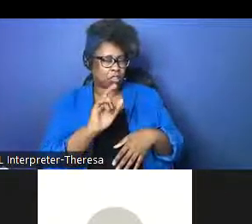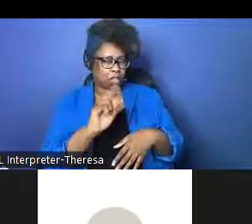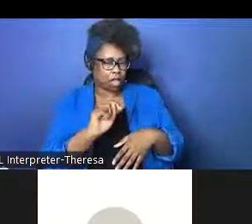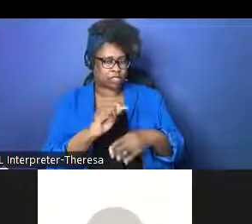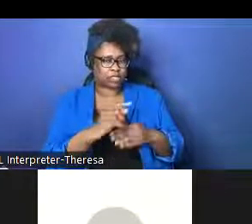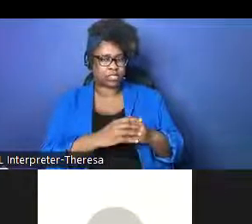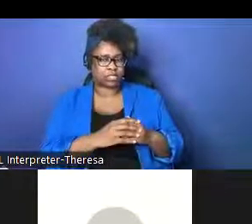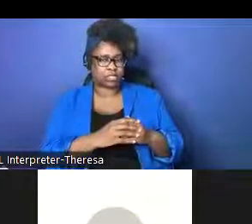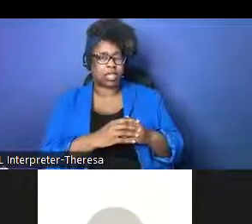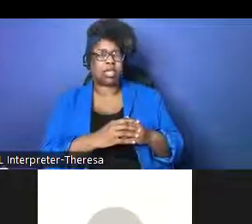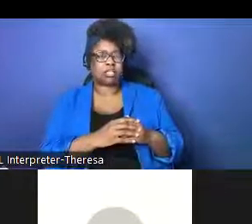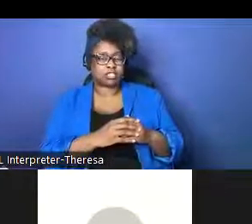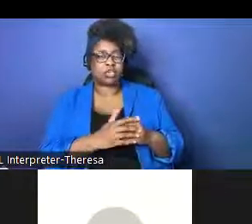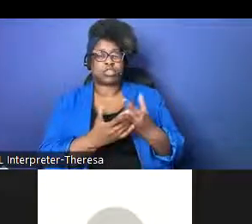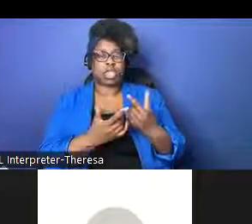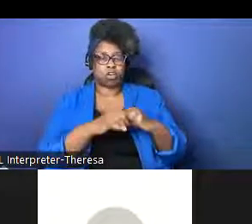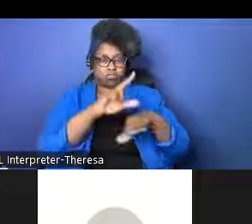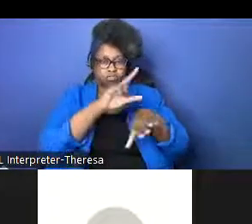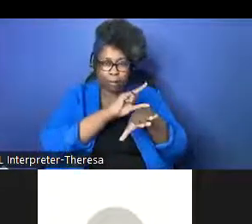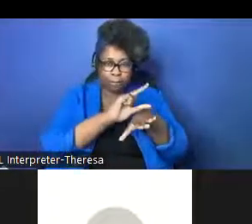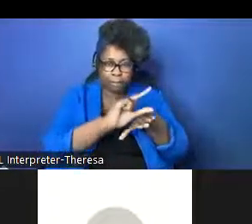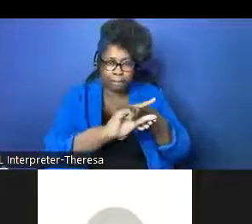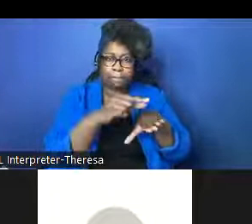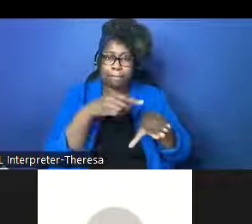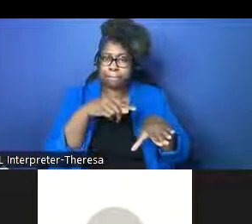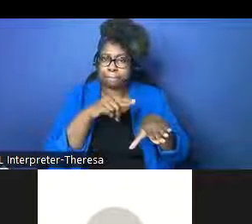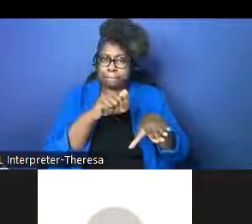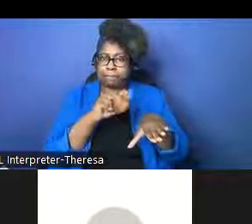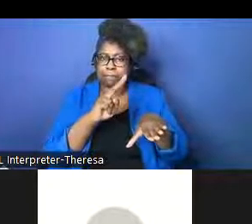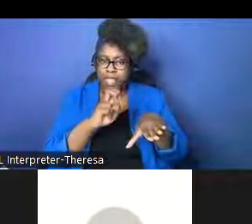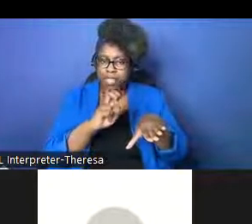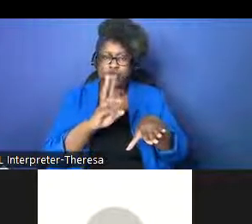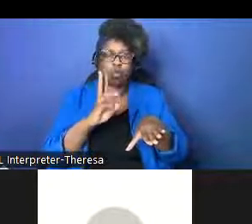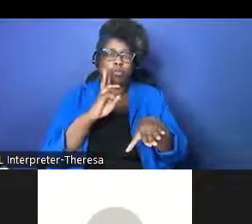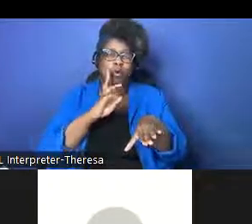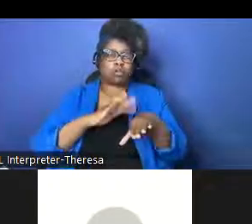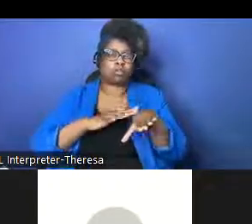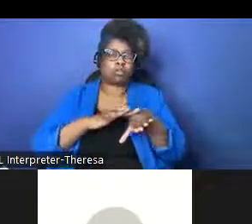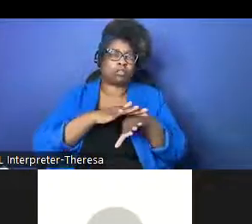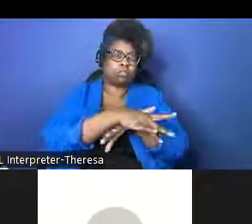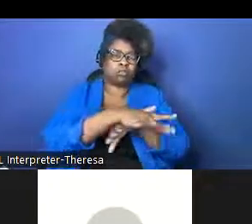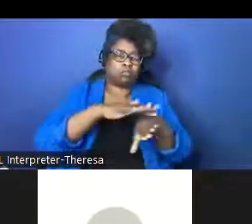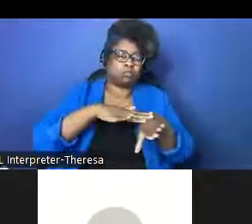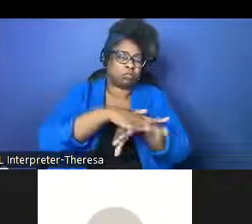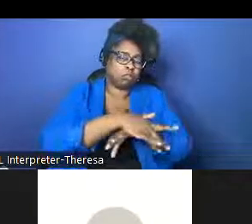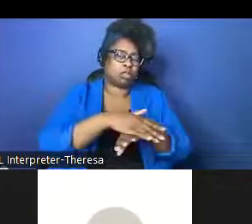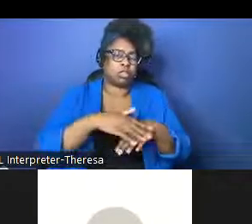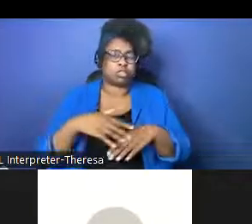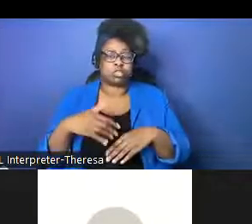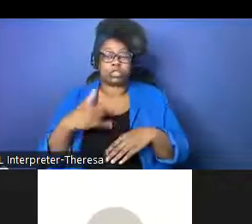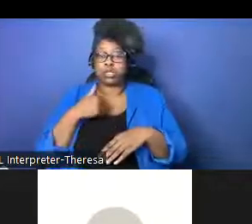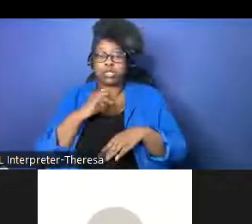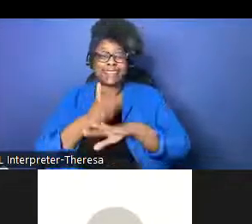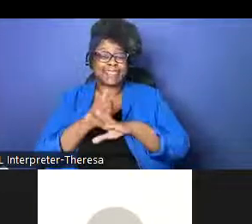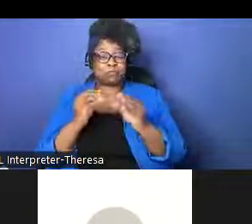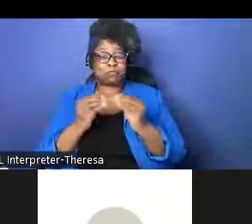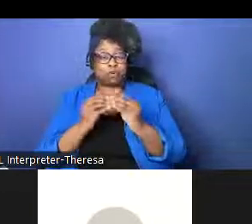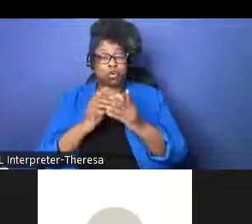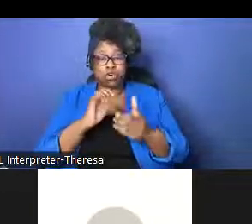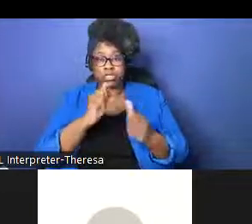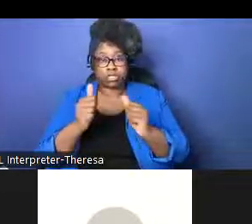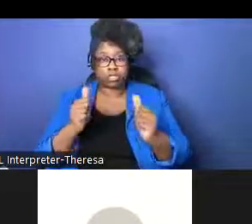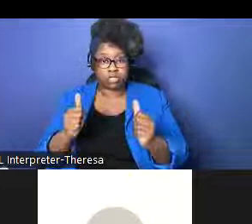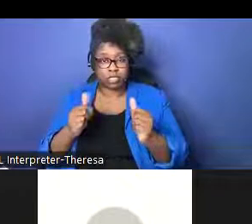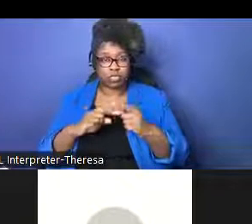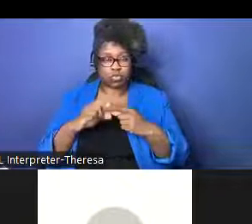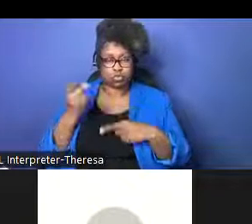paved over, which contributes to runoff. So some things that we're looking at to help get more green infrastructure and stormwater storage